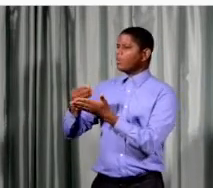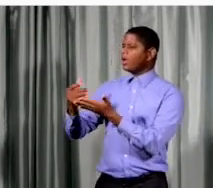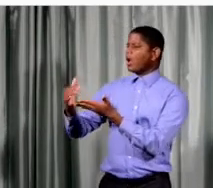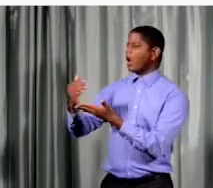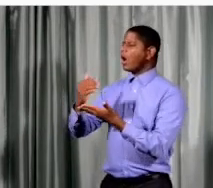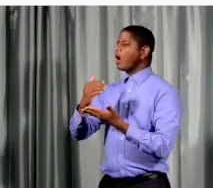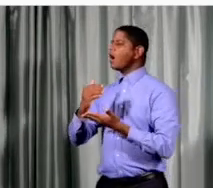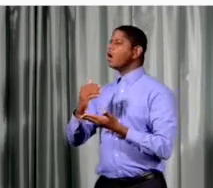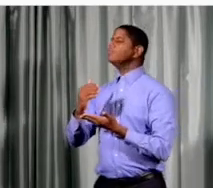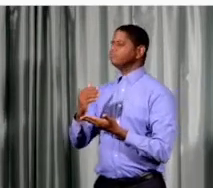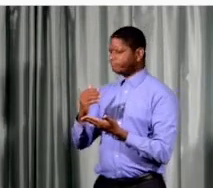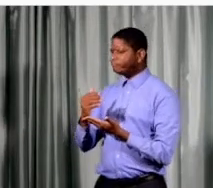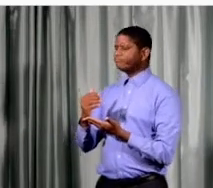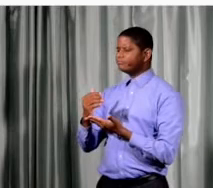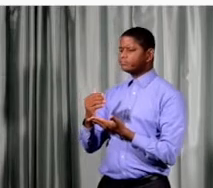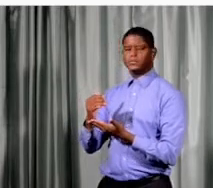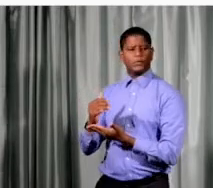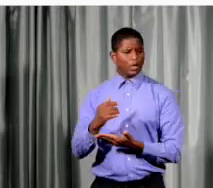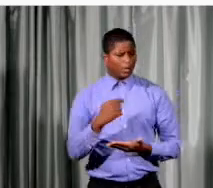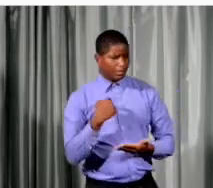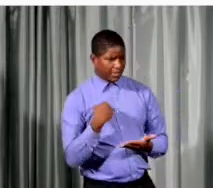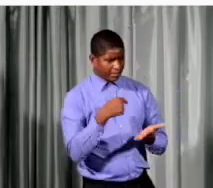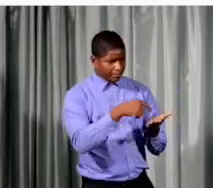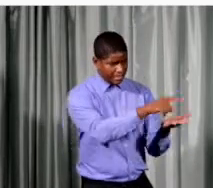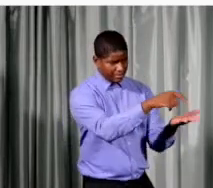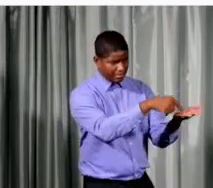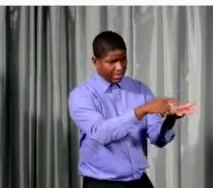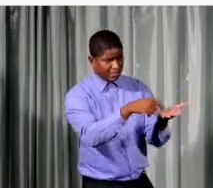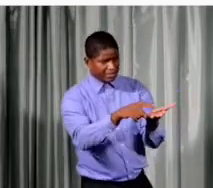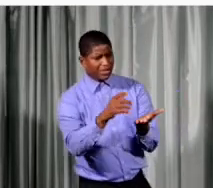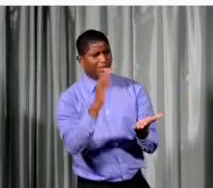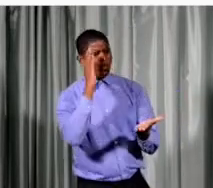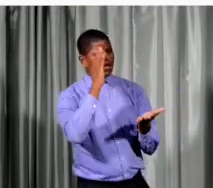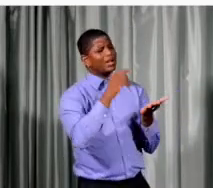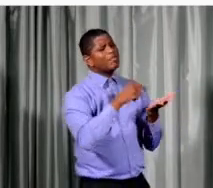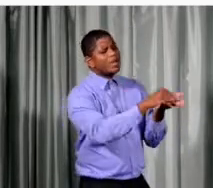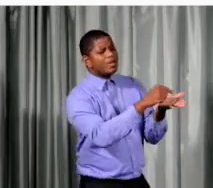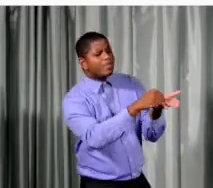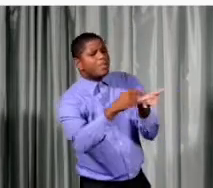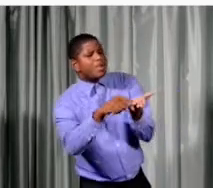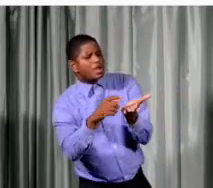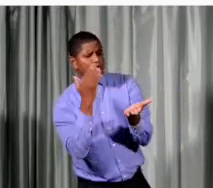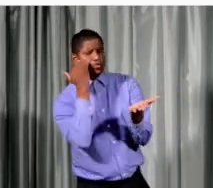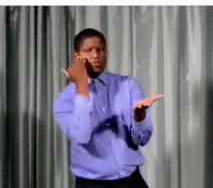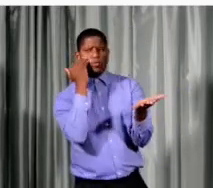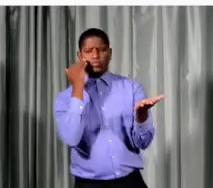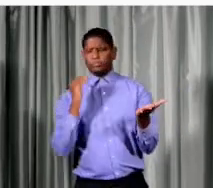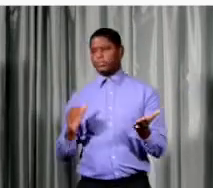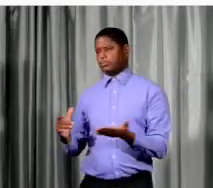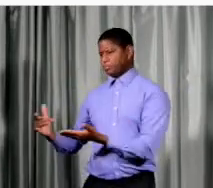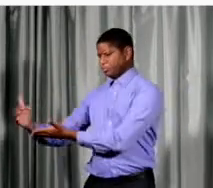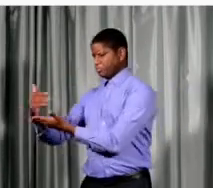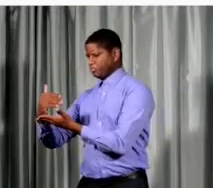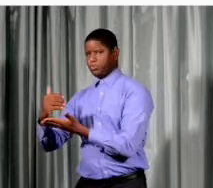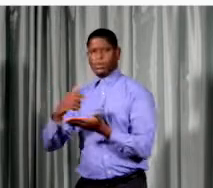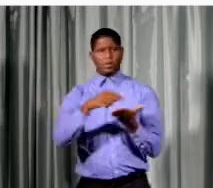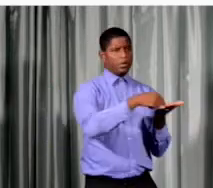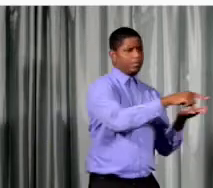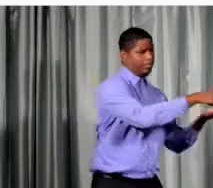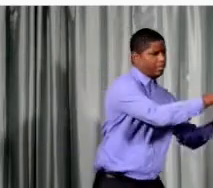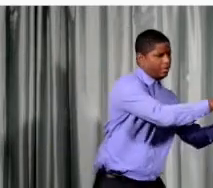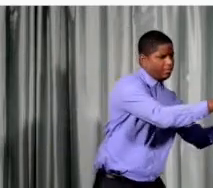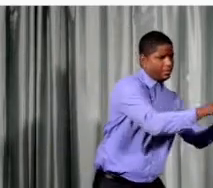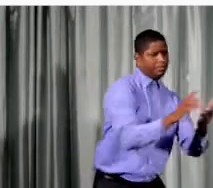cash. You know the stuff you spend on. You have your anticipated payments.